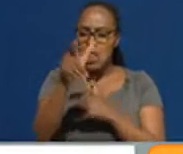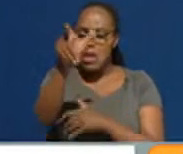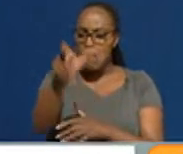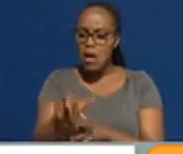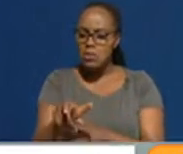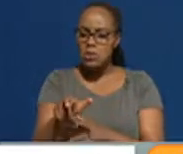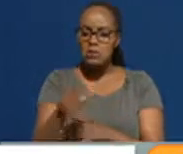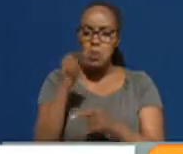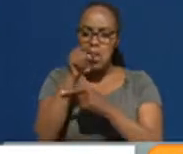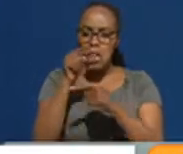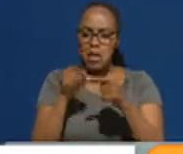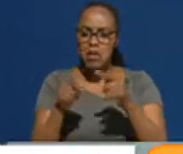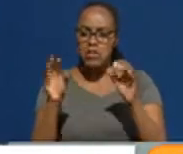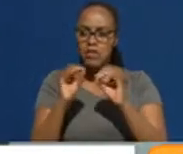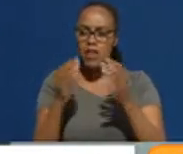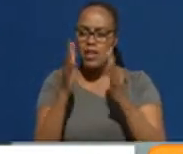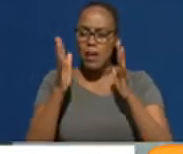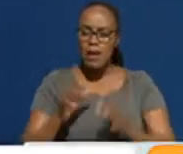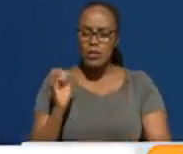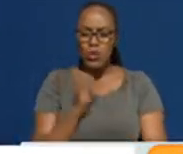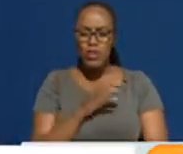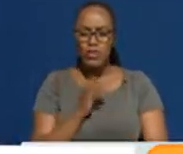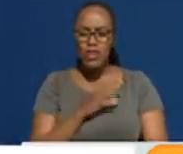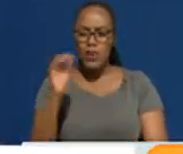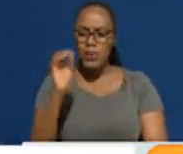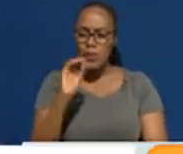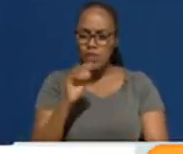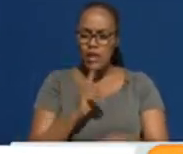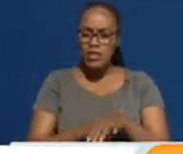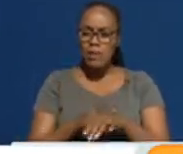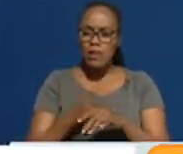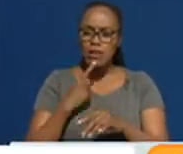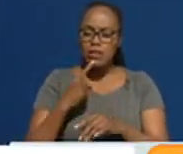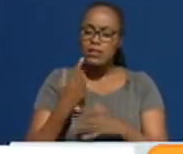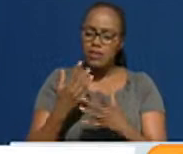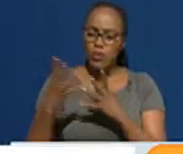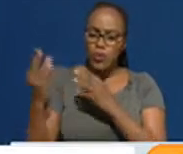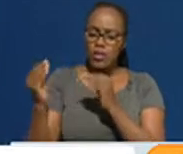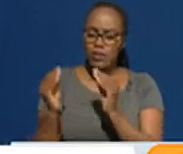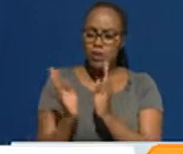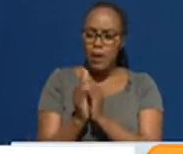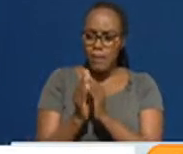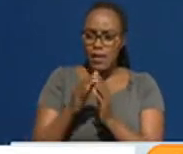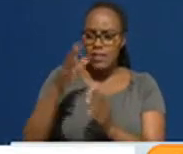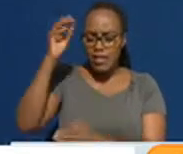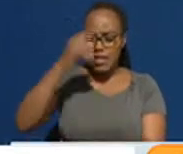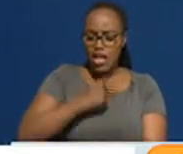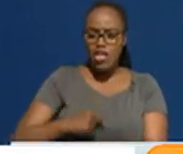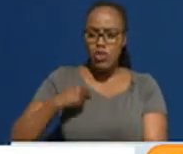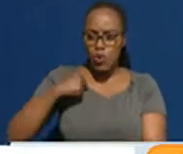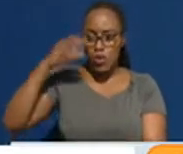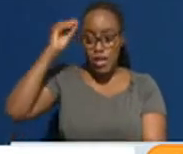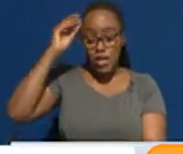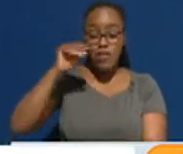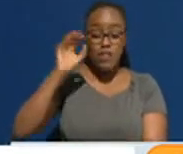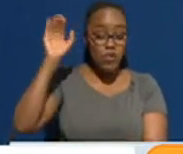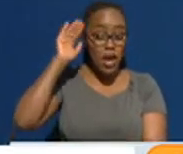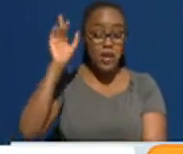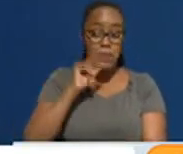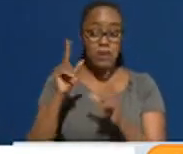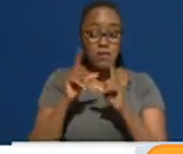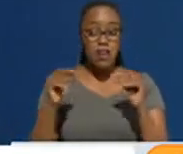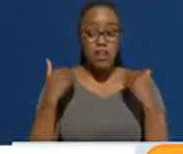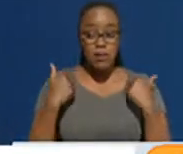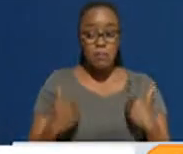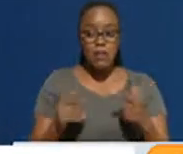that no one should fear. In fact, we're in church in Kiambu this Sunday. In Githunguri. Yes. And if you heard his message,